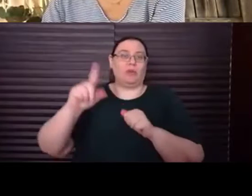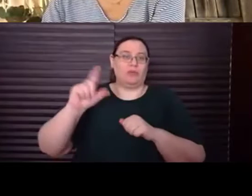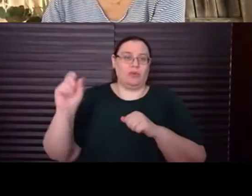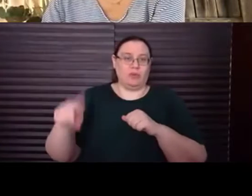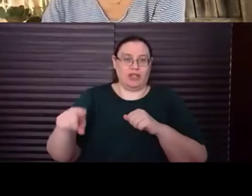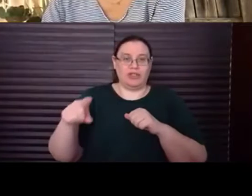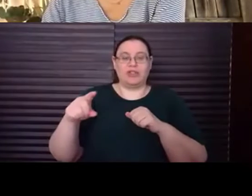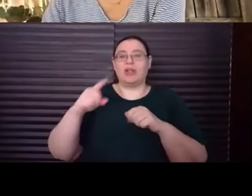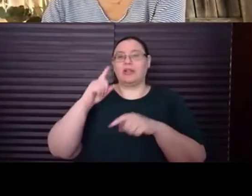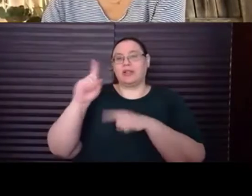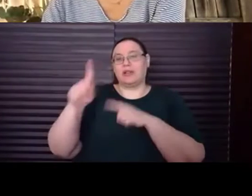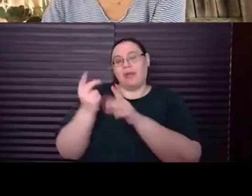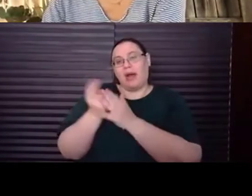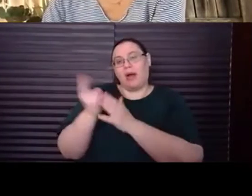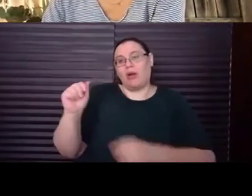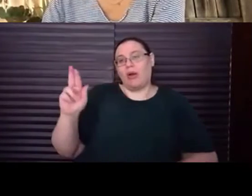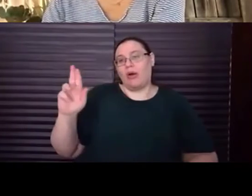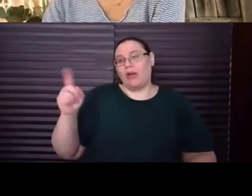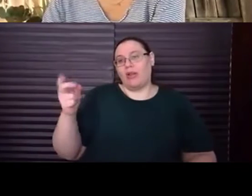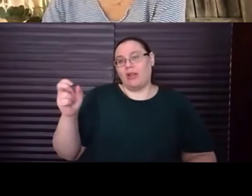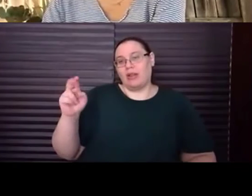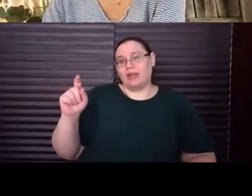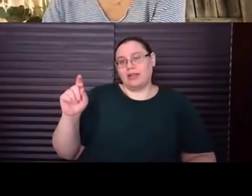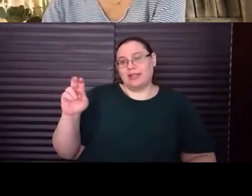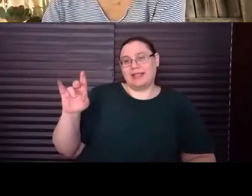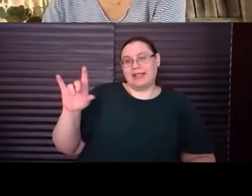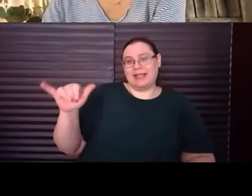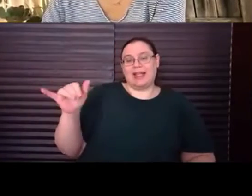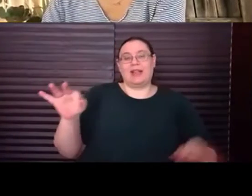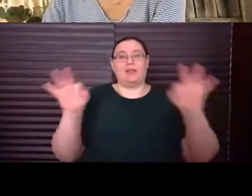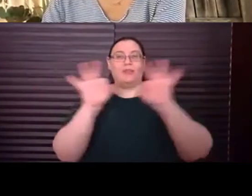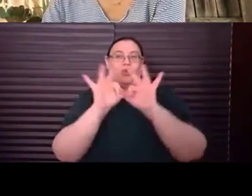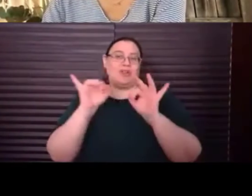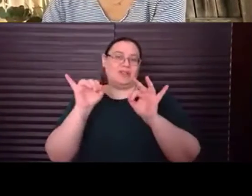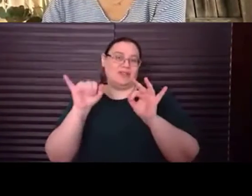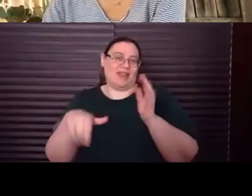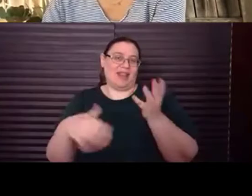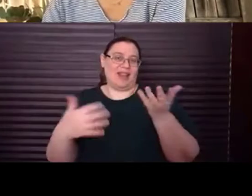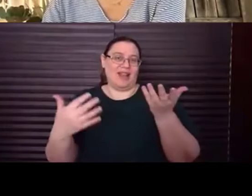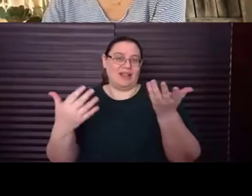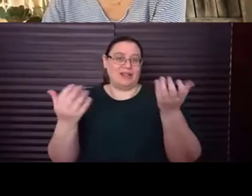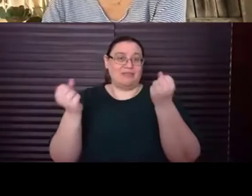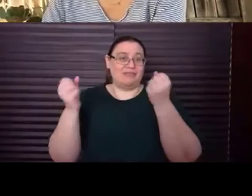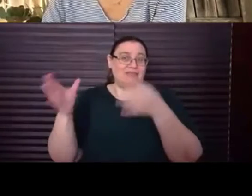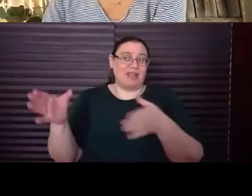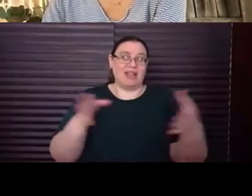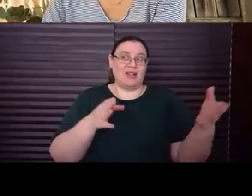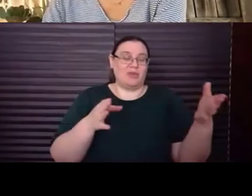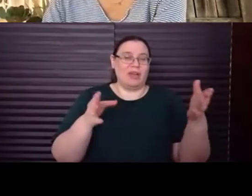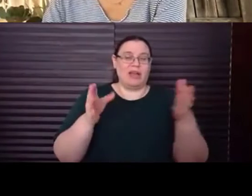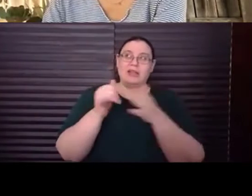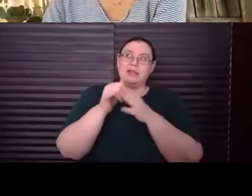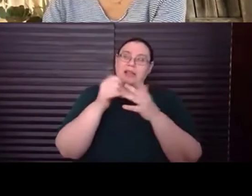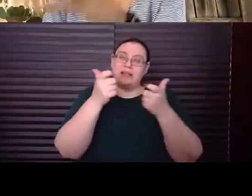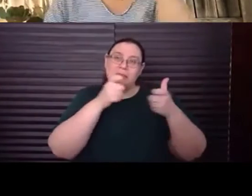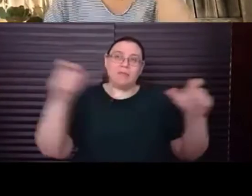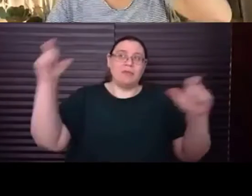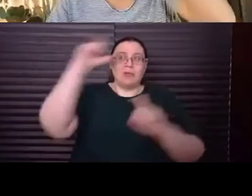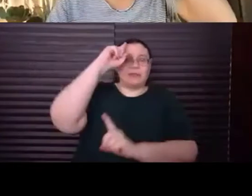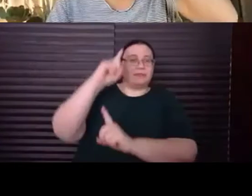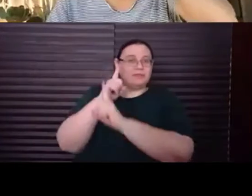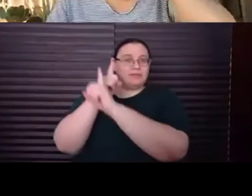question, was all about authenticity and the importance of that, which really in many ways is the North Star and the